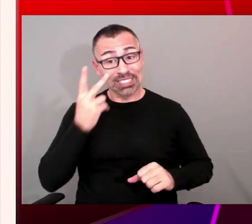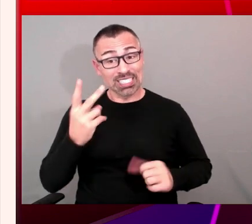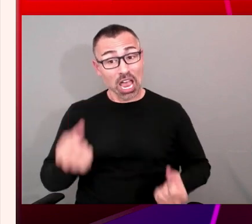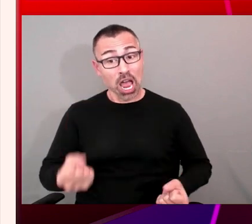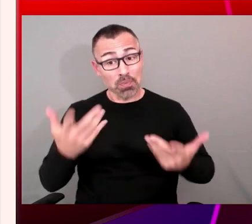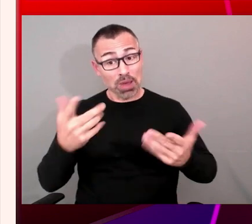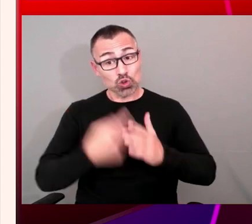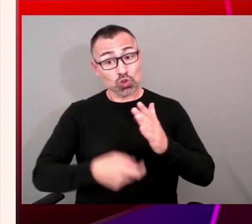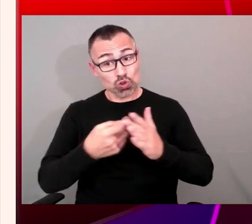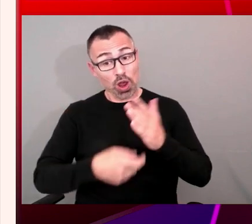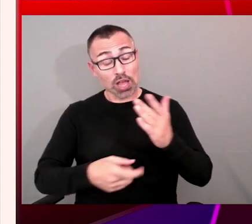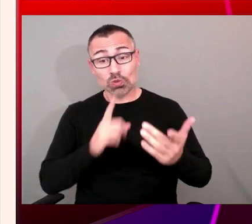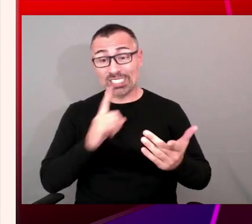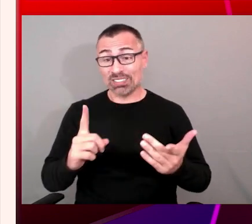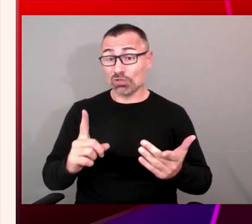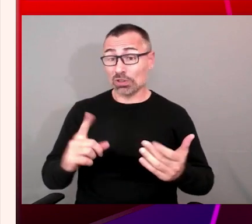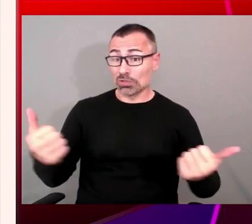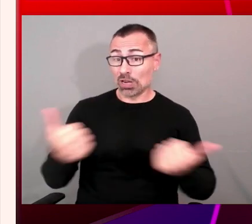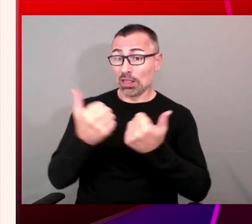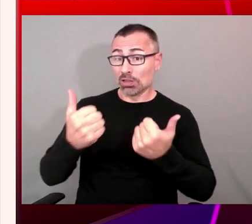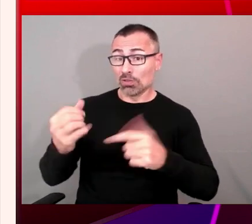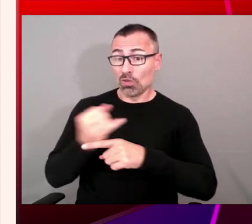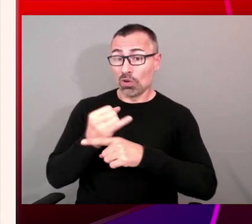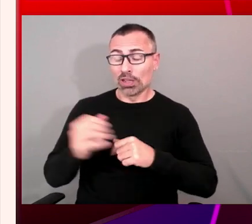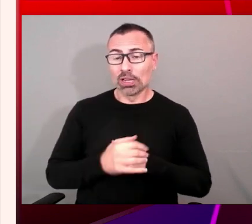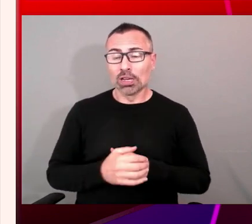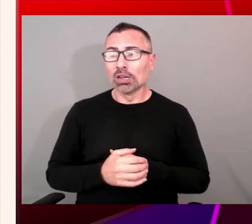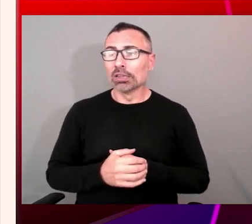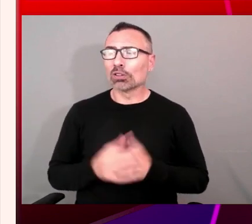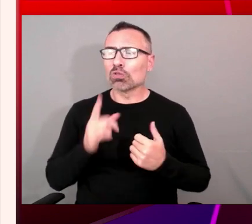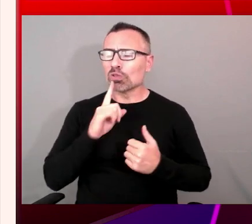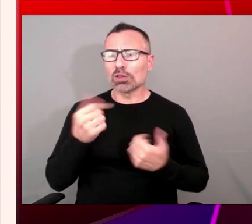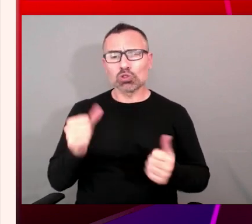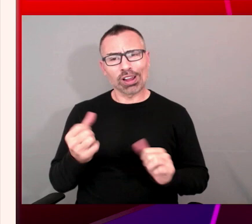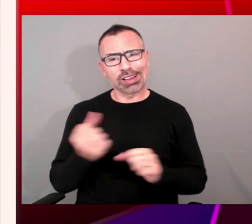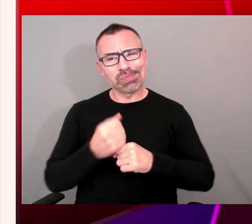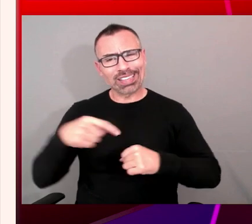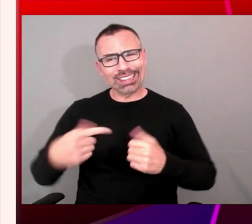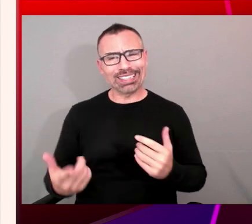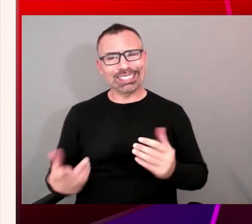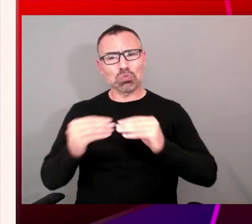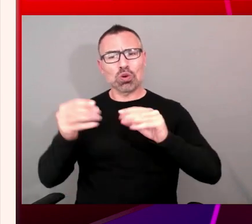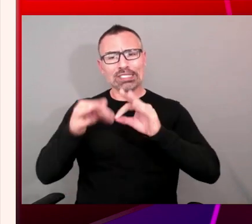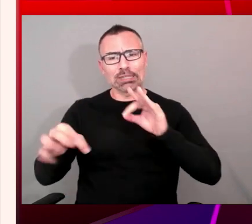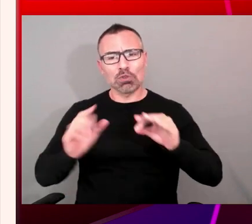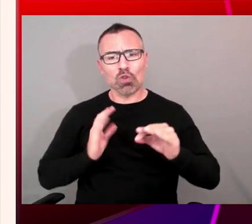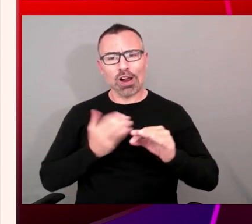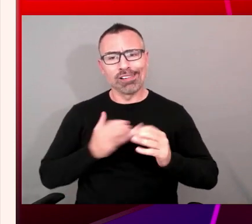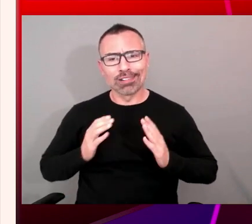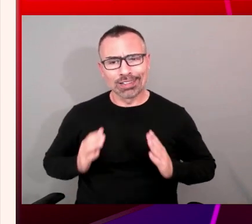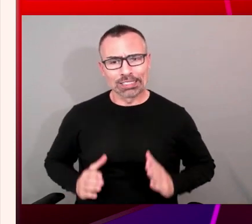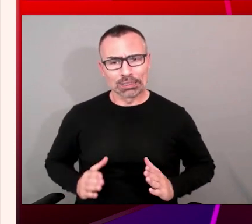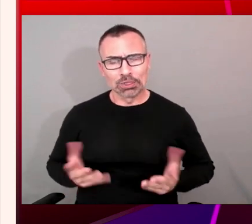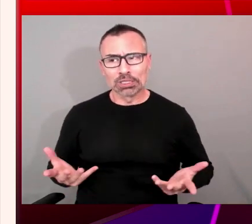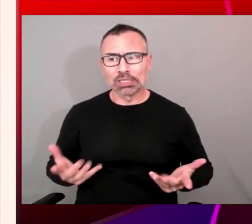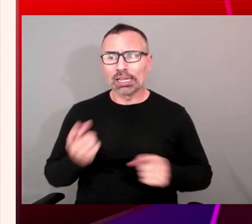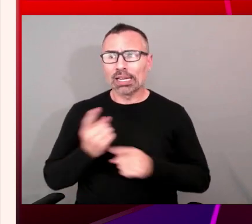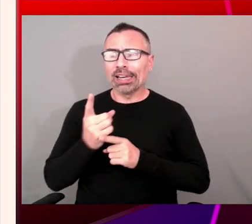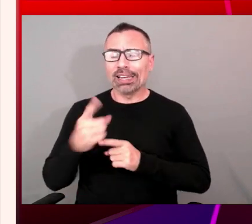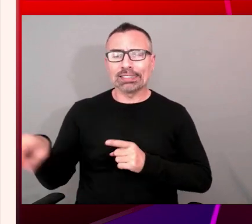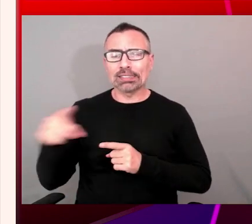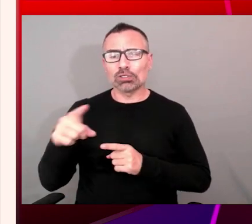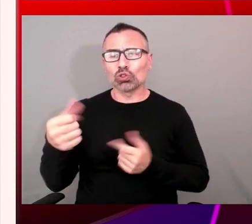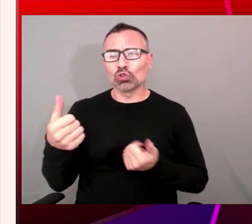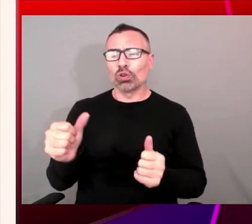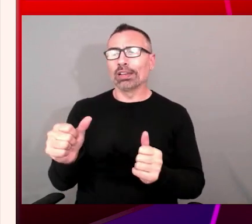industry. And so really just trying to make this simpler and simpler for customers as, you know, as they're trying to do